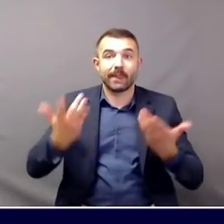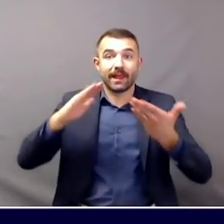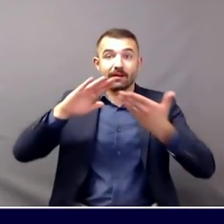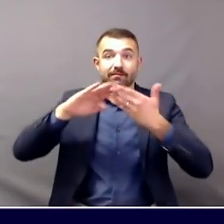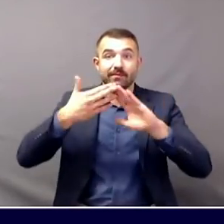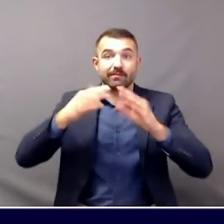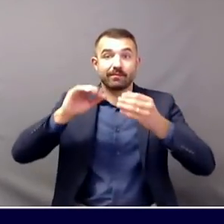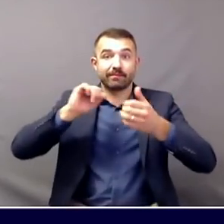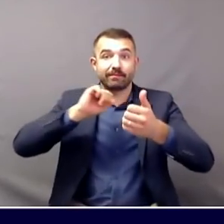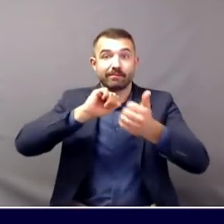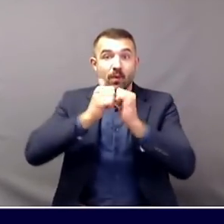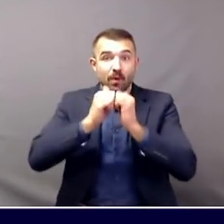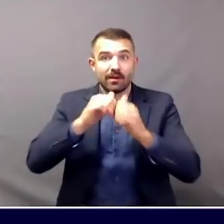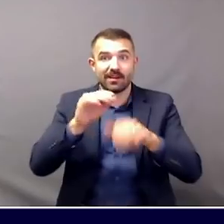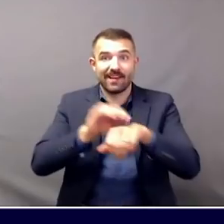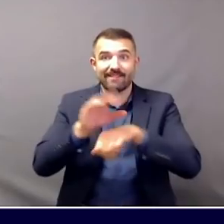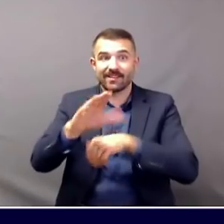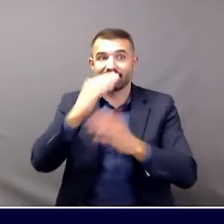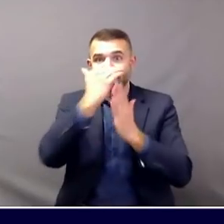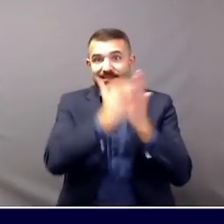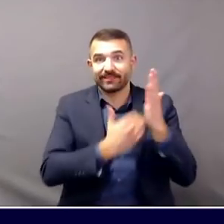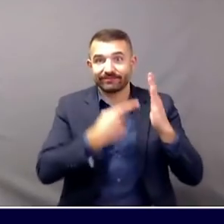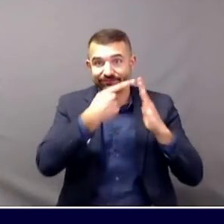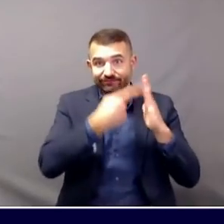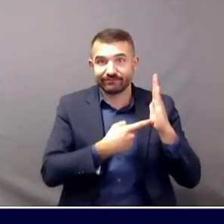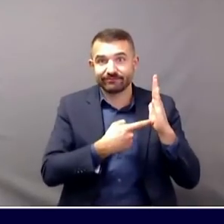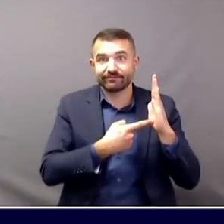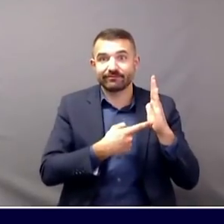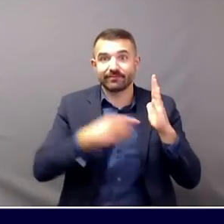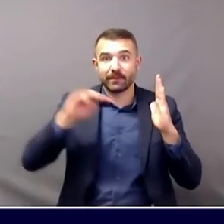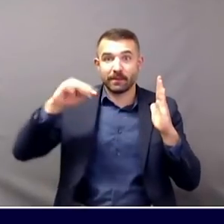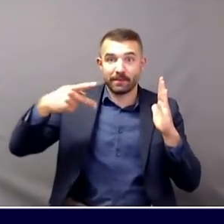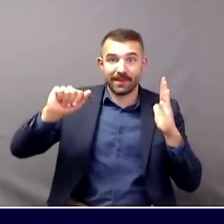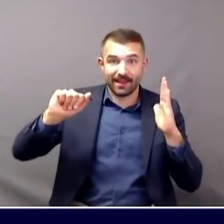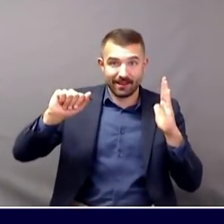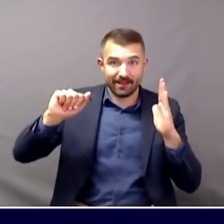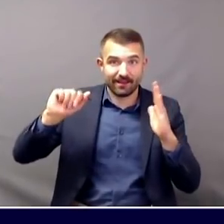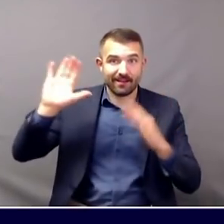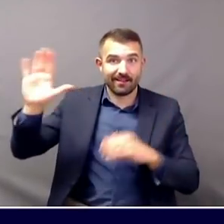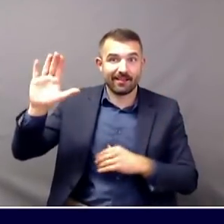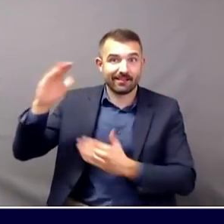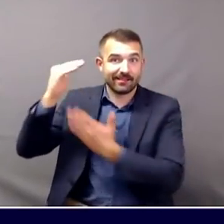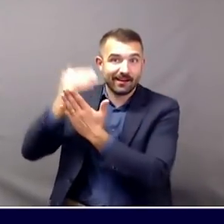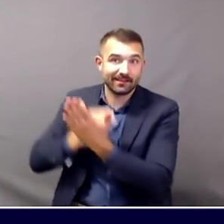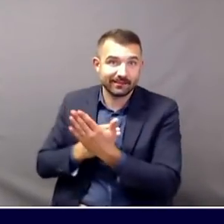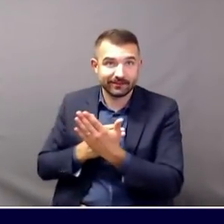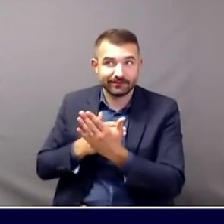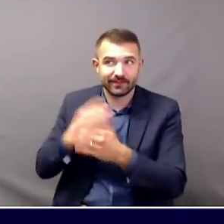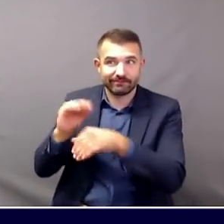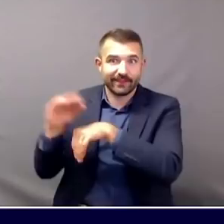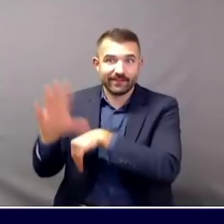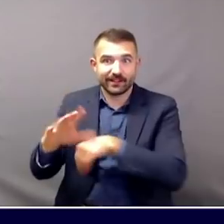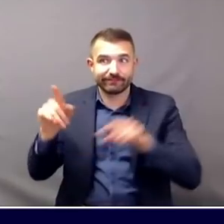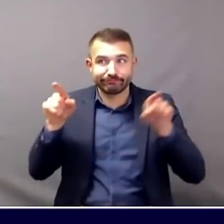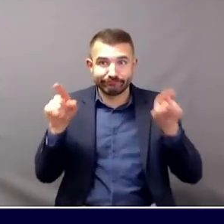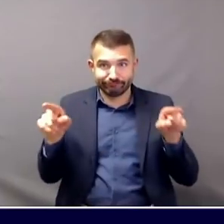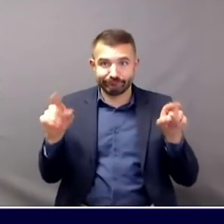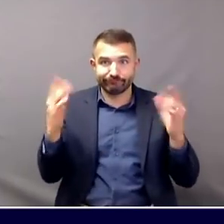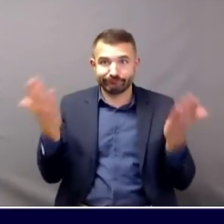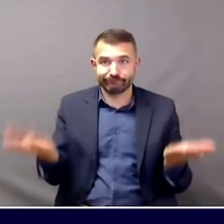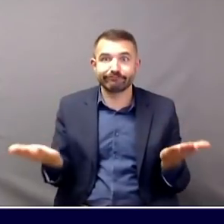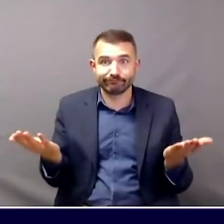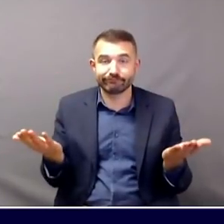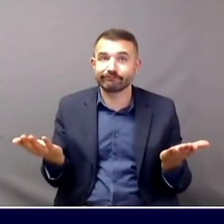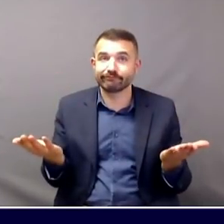as well as the Maine Principals Association guidance for school-based sports, do not distinguish hockey